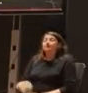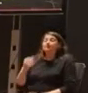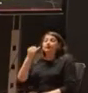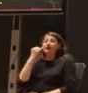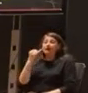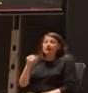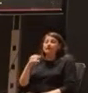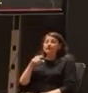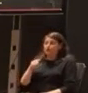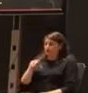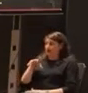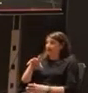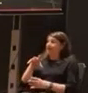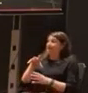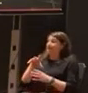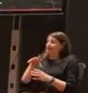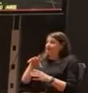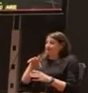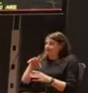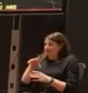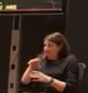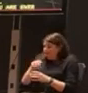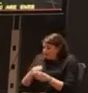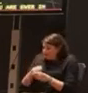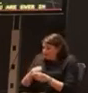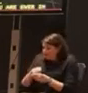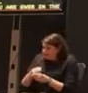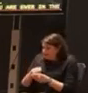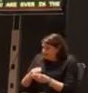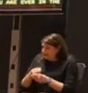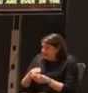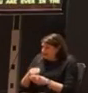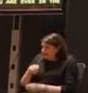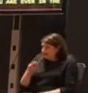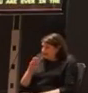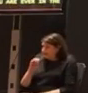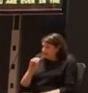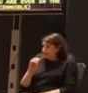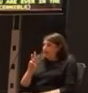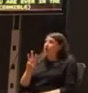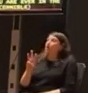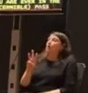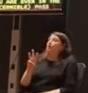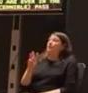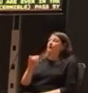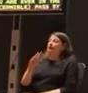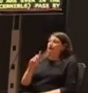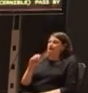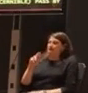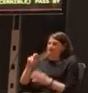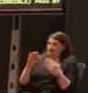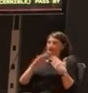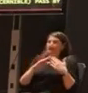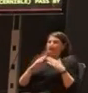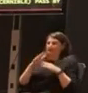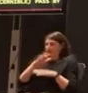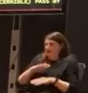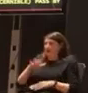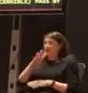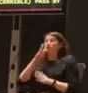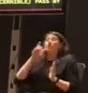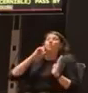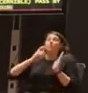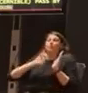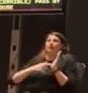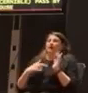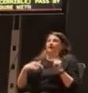are ever in the bold Edison area, you would pass by a modest house with a sign